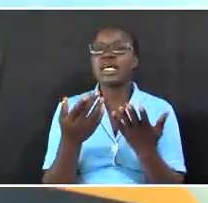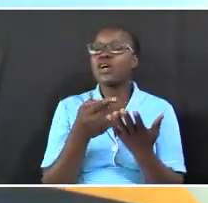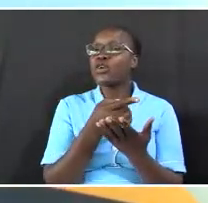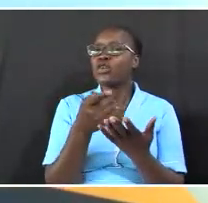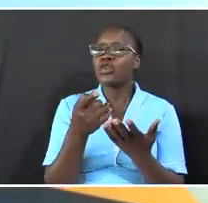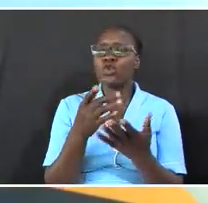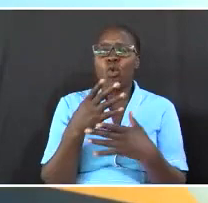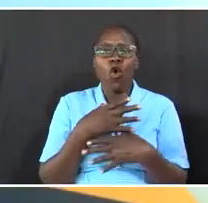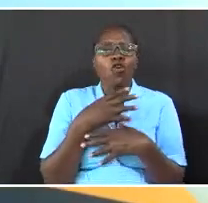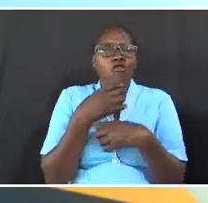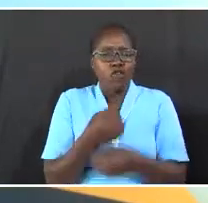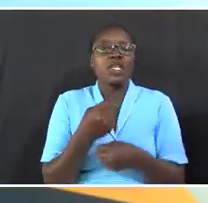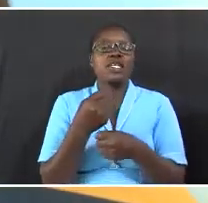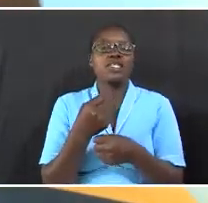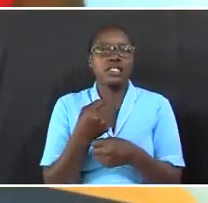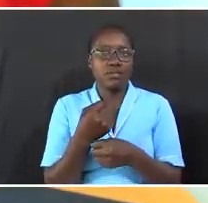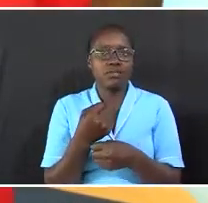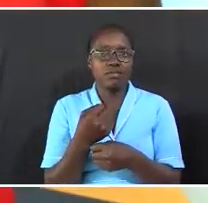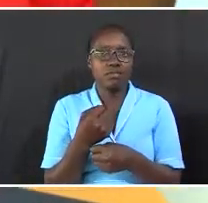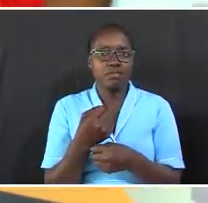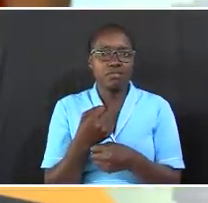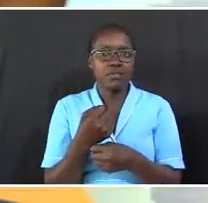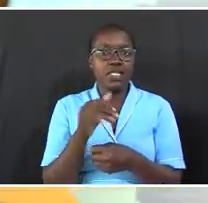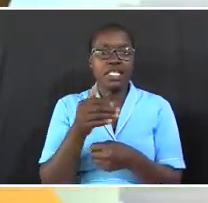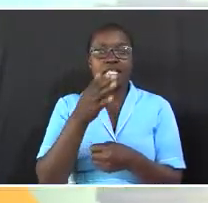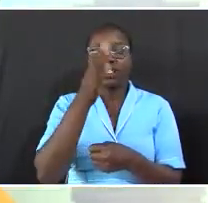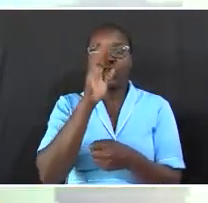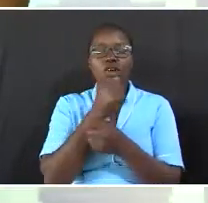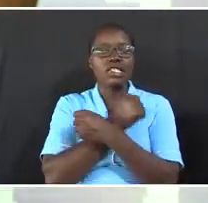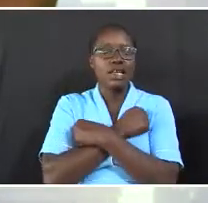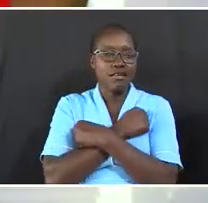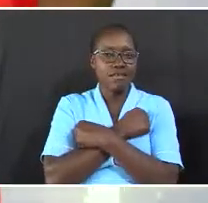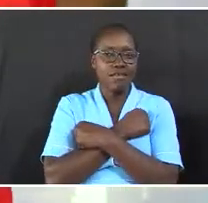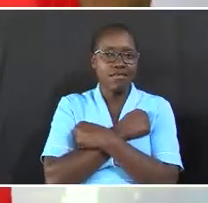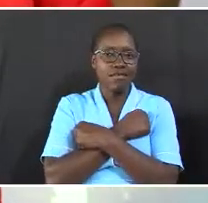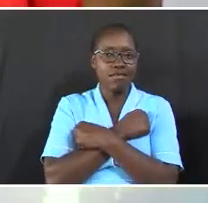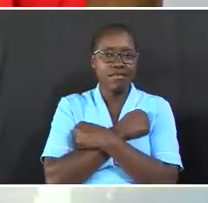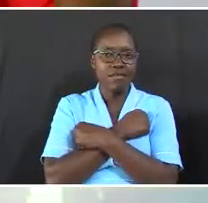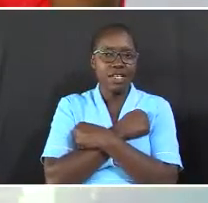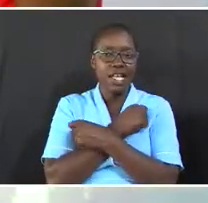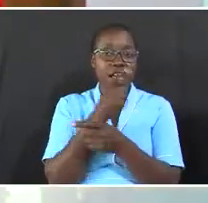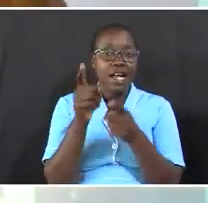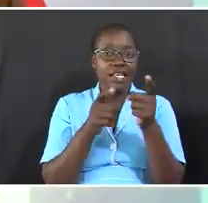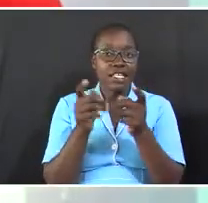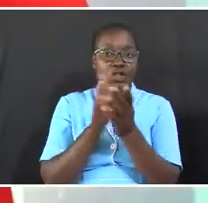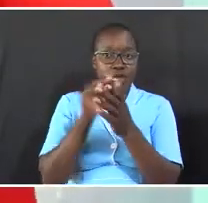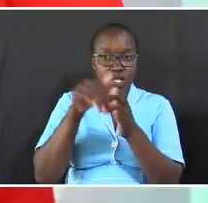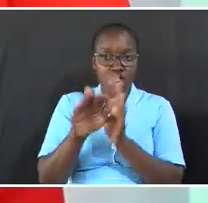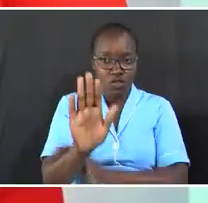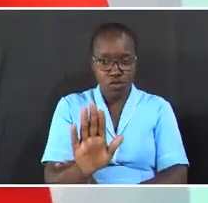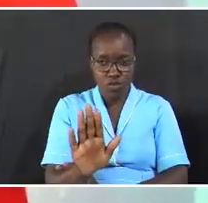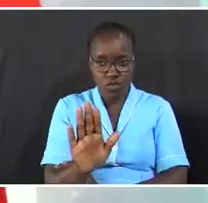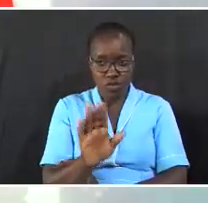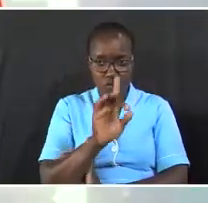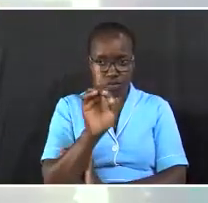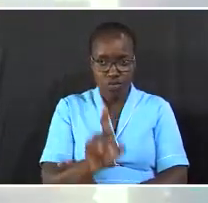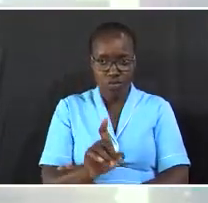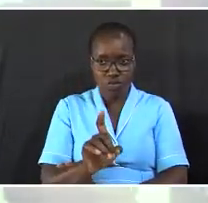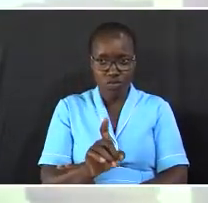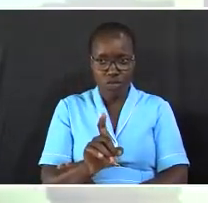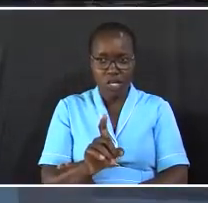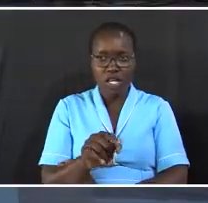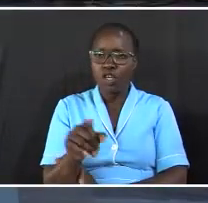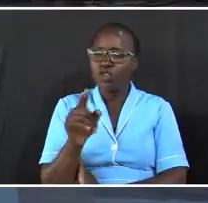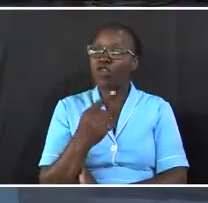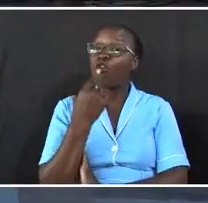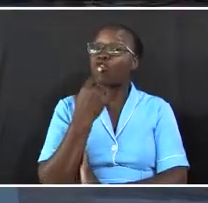you confident that God's love reigns within you? Can